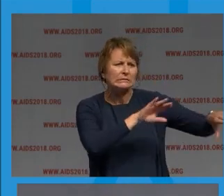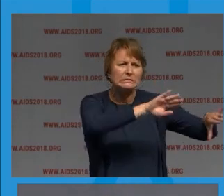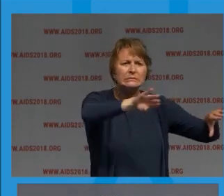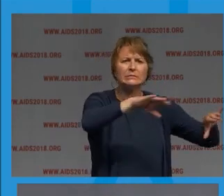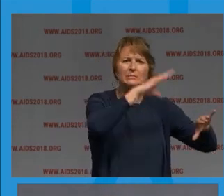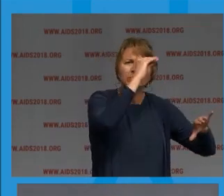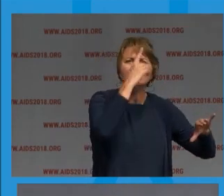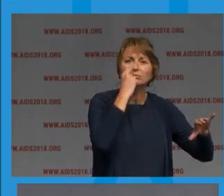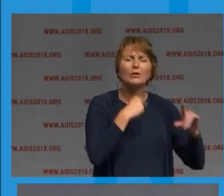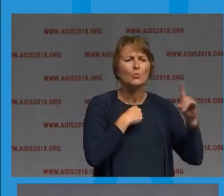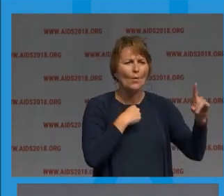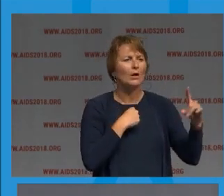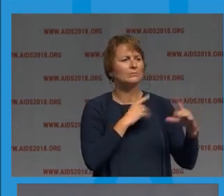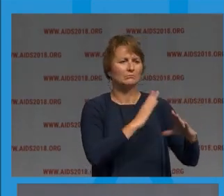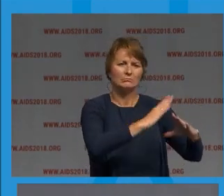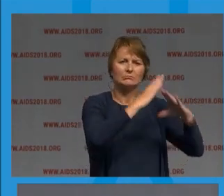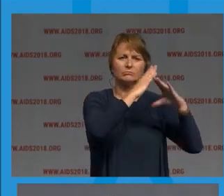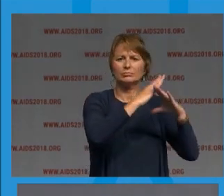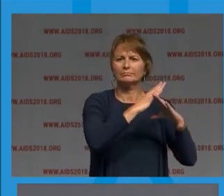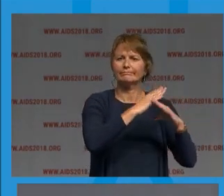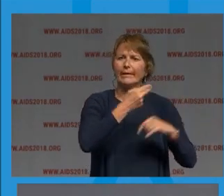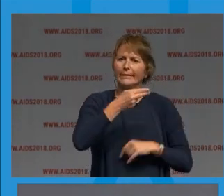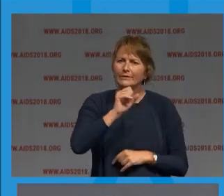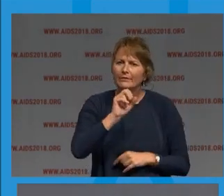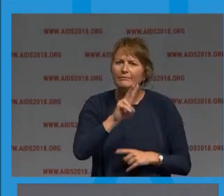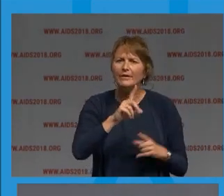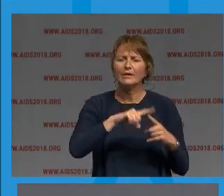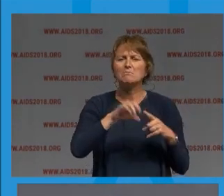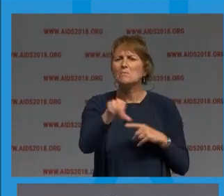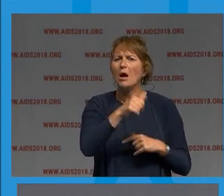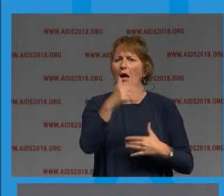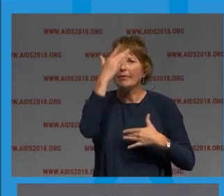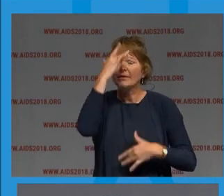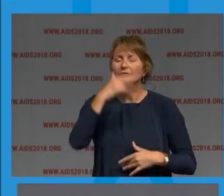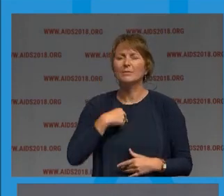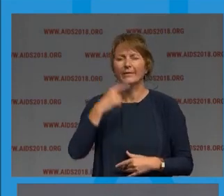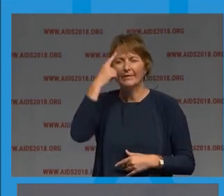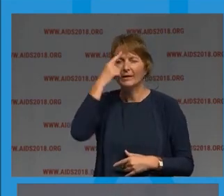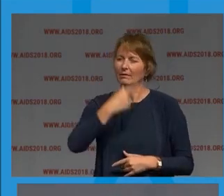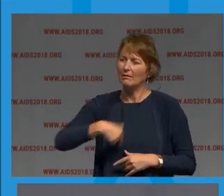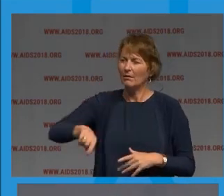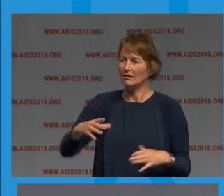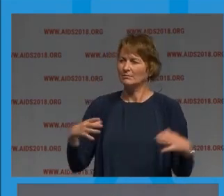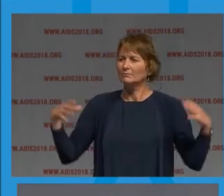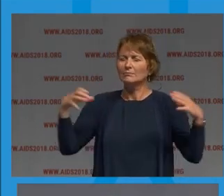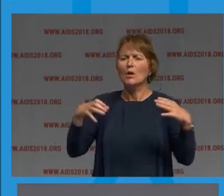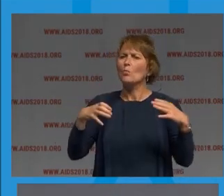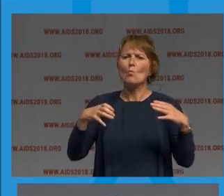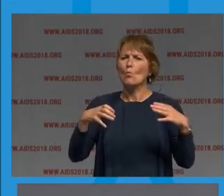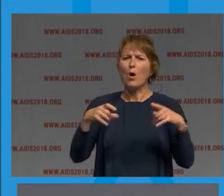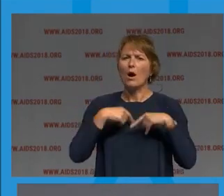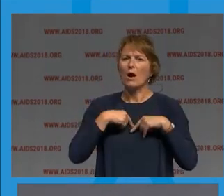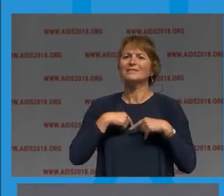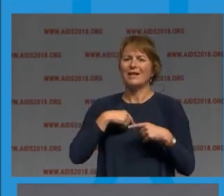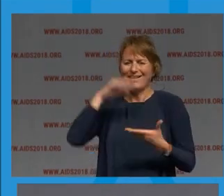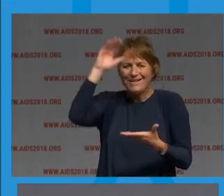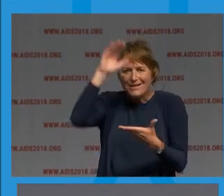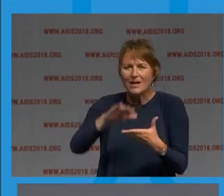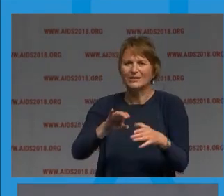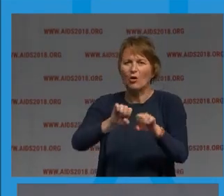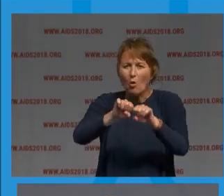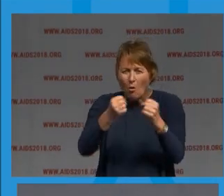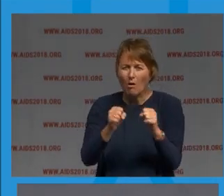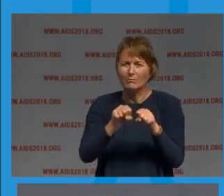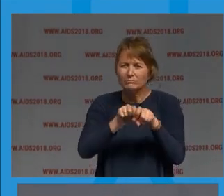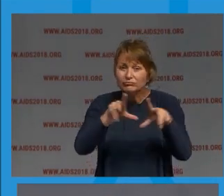and other diseases. We need to keep track and strengthening efforts in harm reduction because without it, HIV epidemic